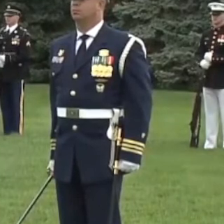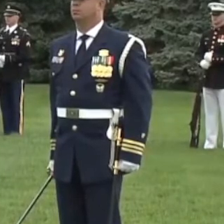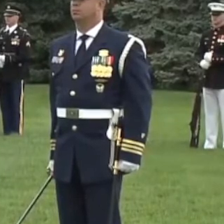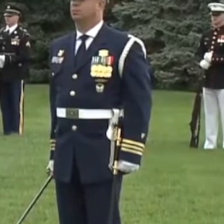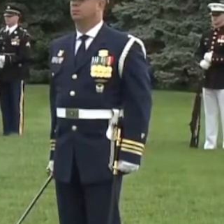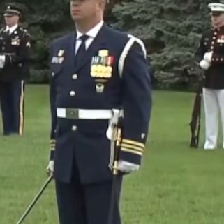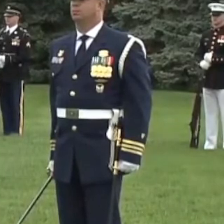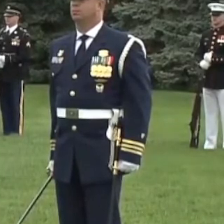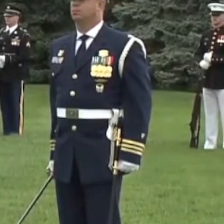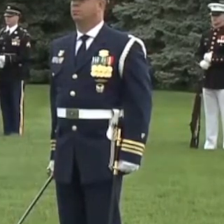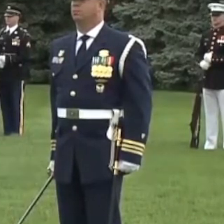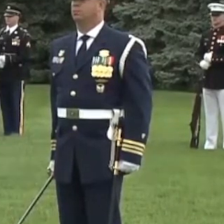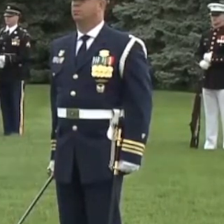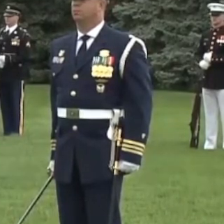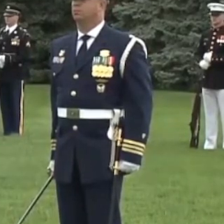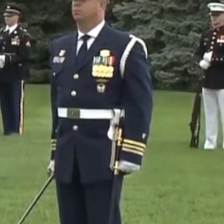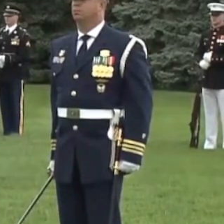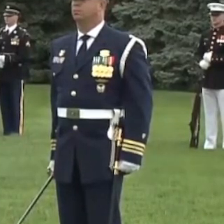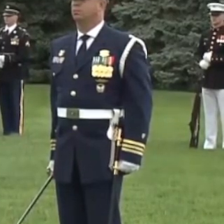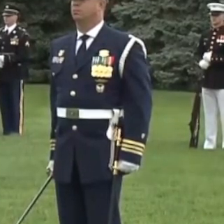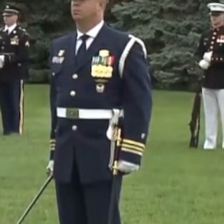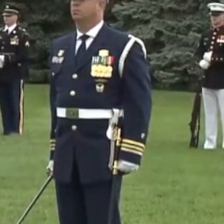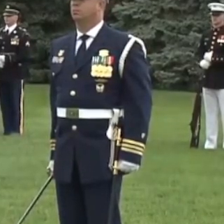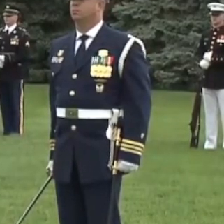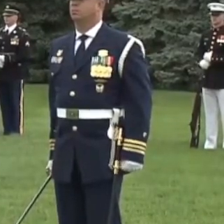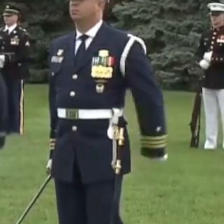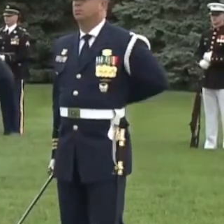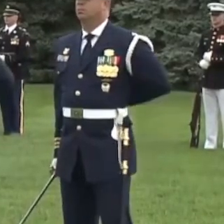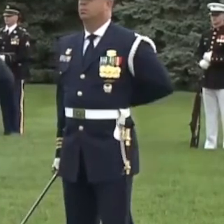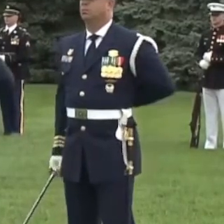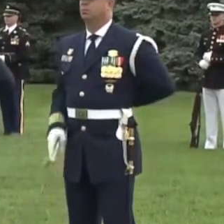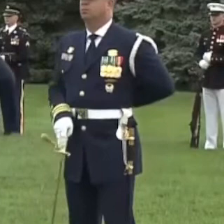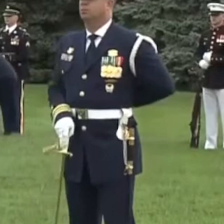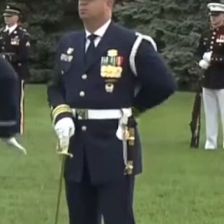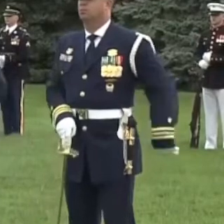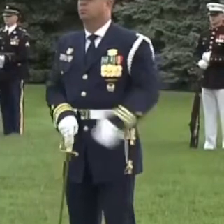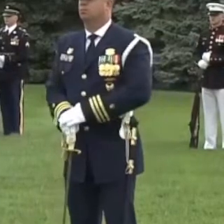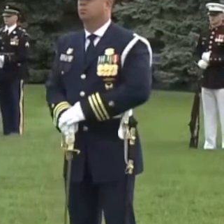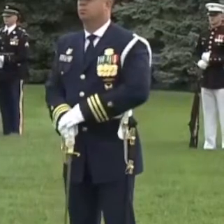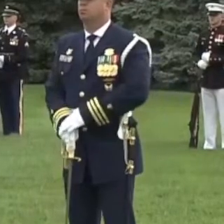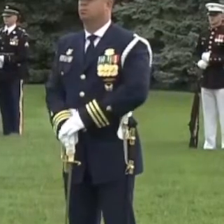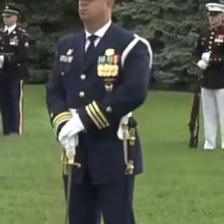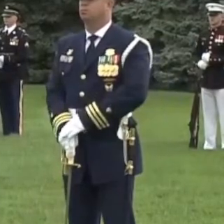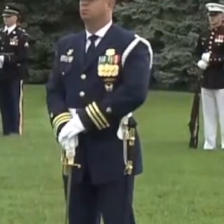Now, ceremonial at ease.